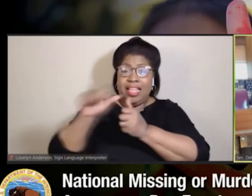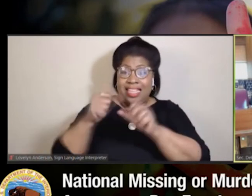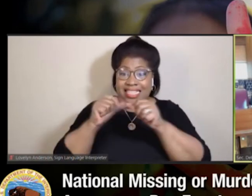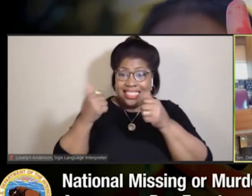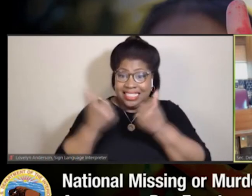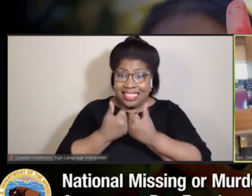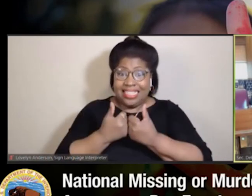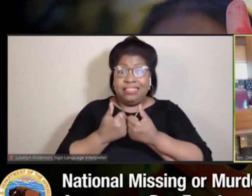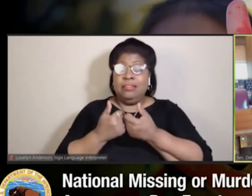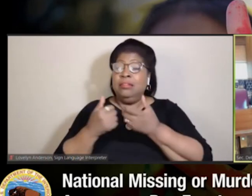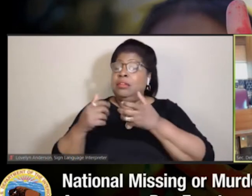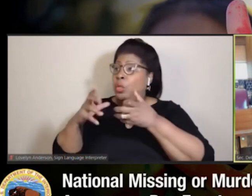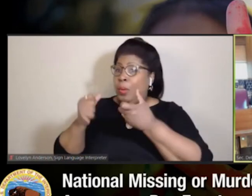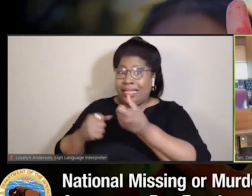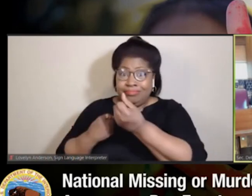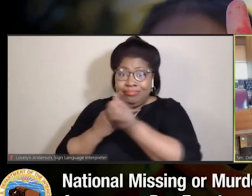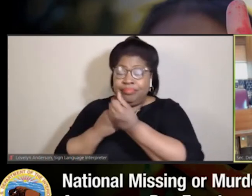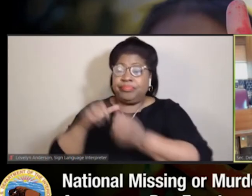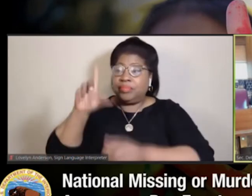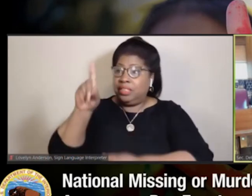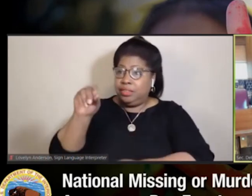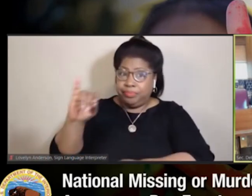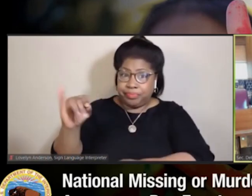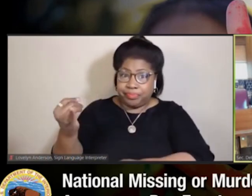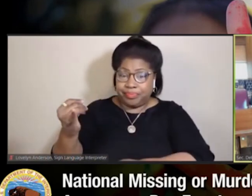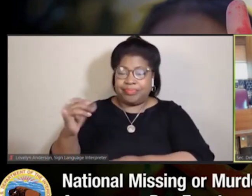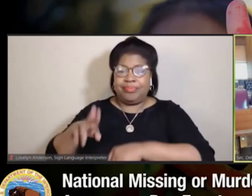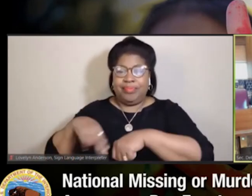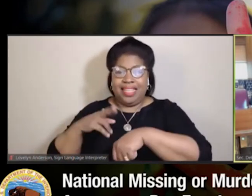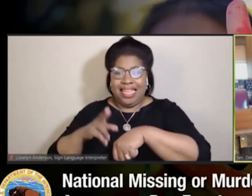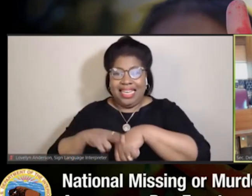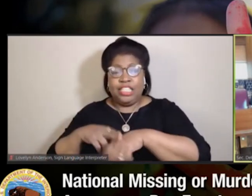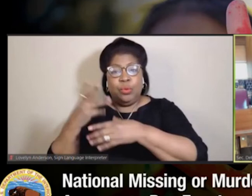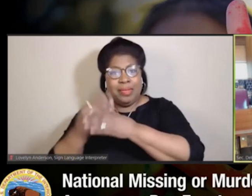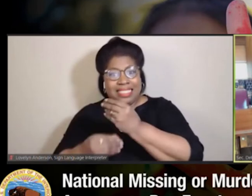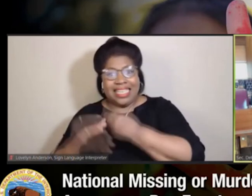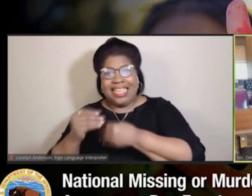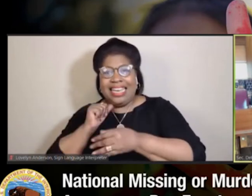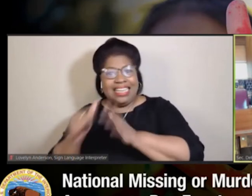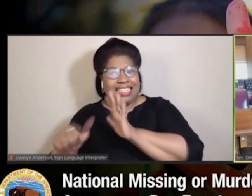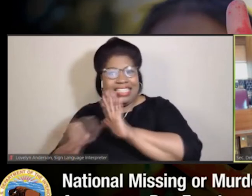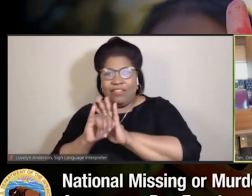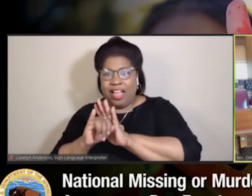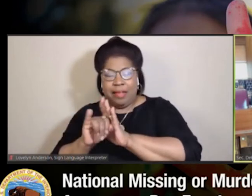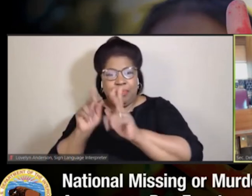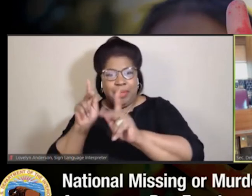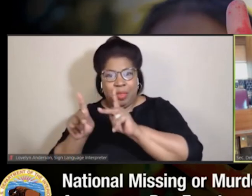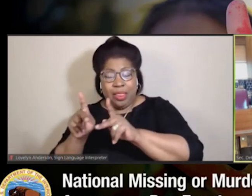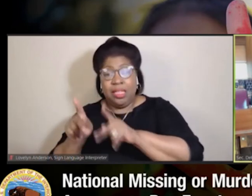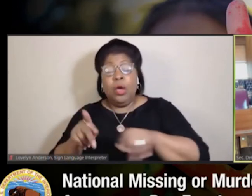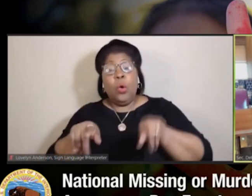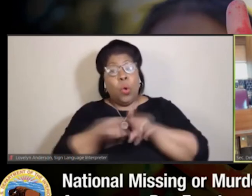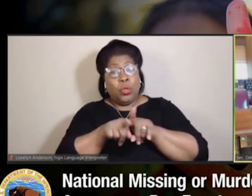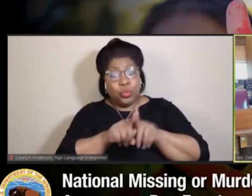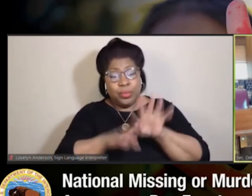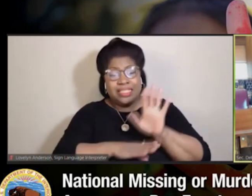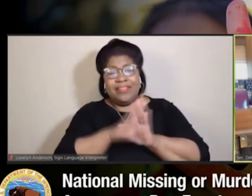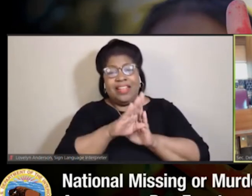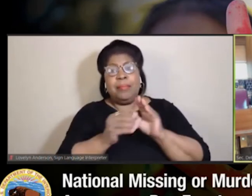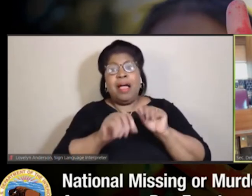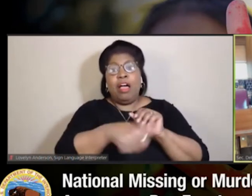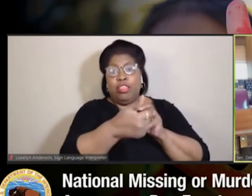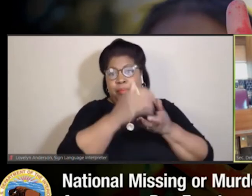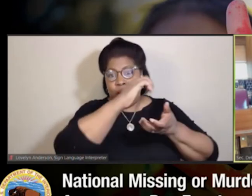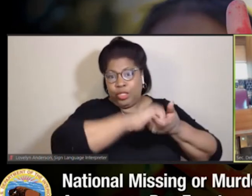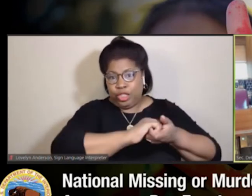DOJ's national missing and unidentified person system. Staff are also developing strategic partnerships with